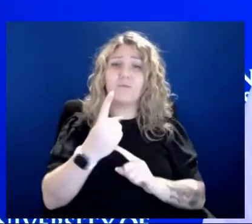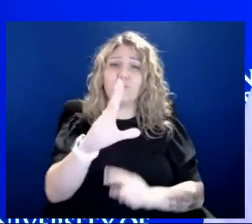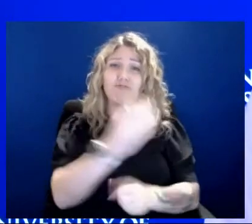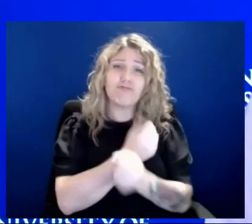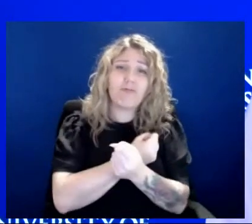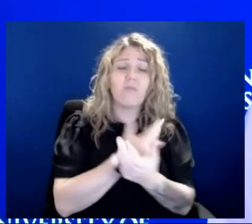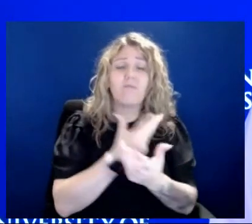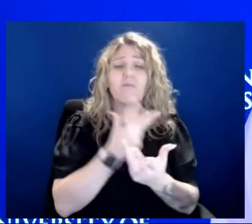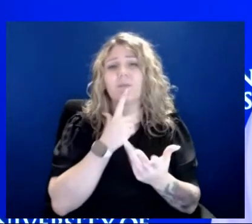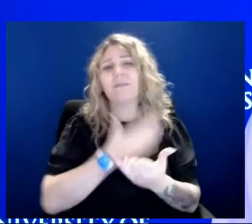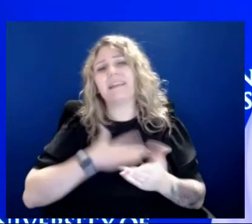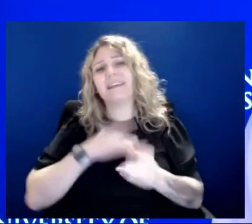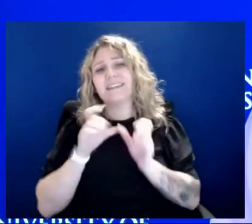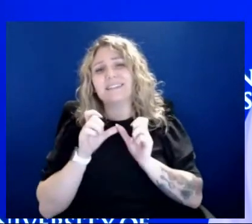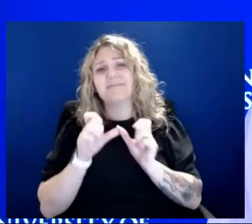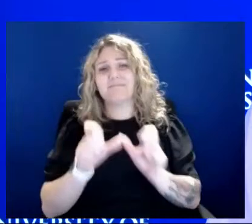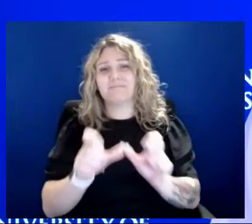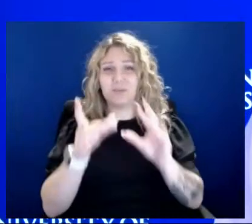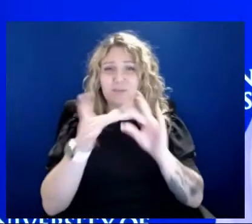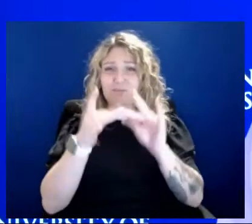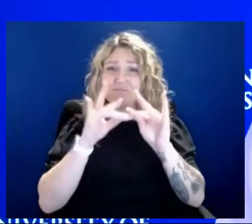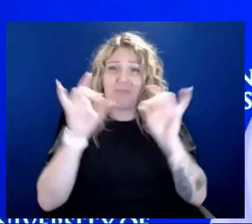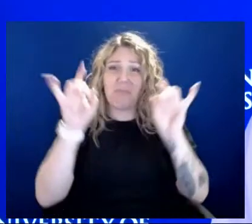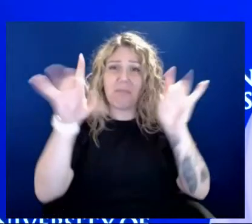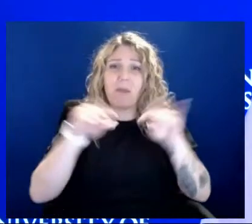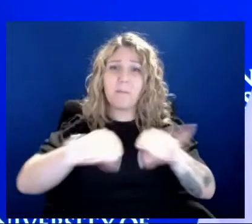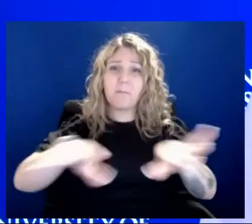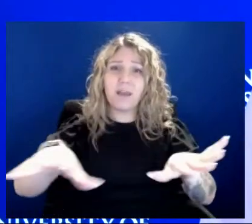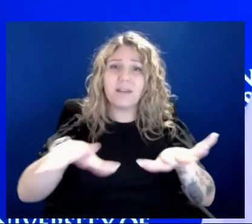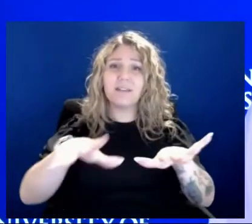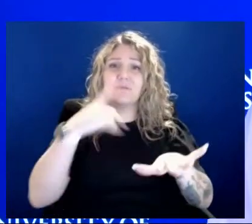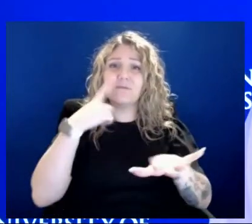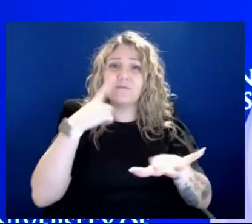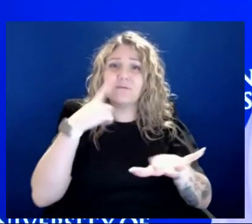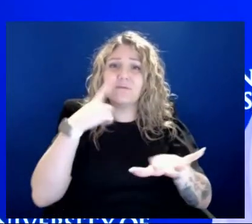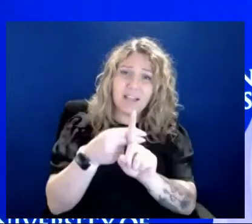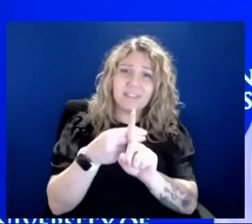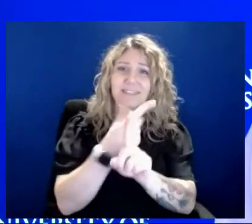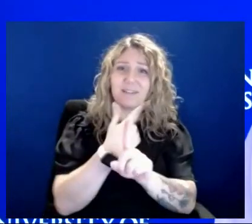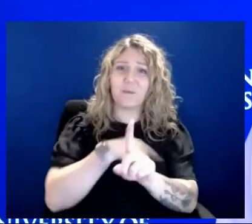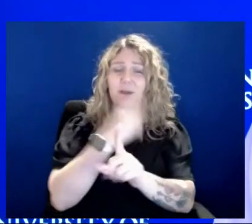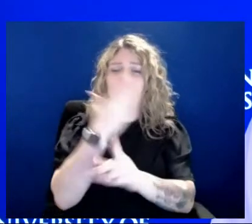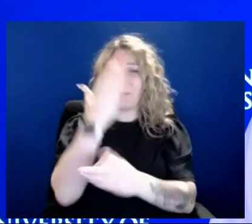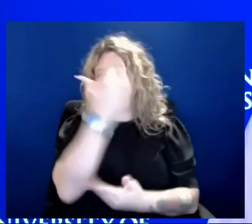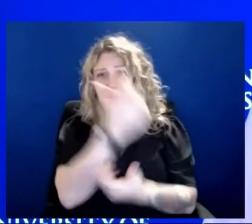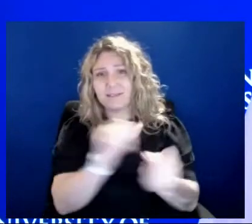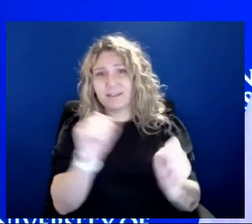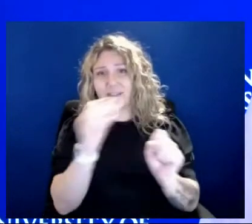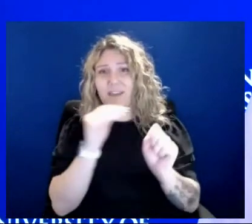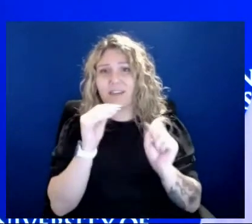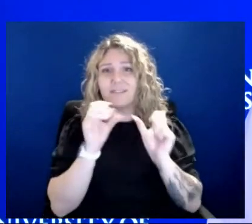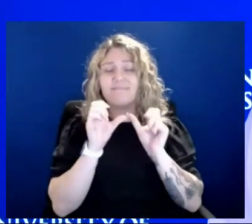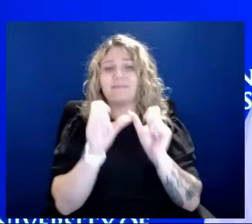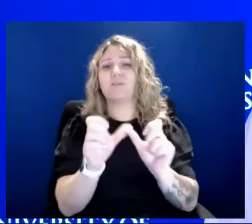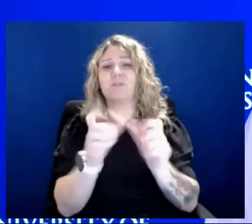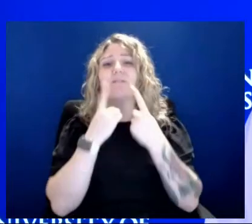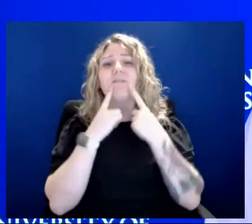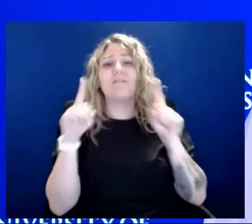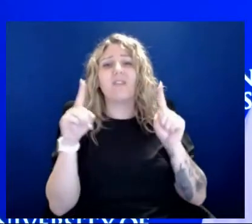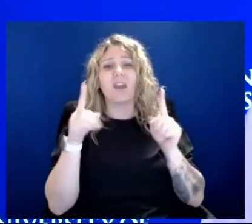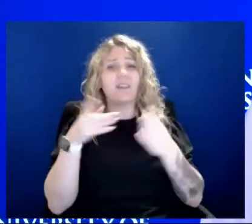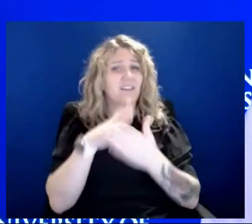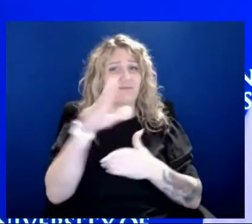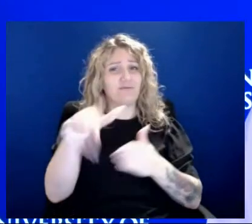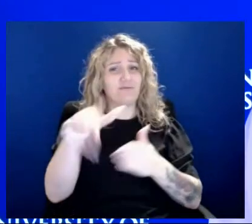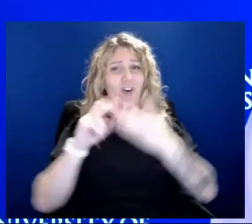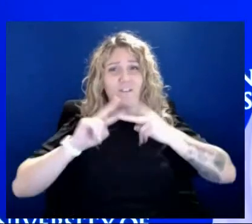to get that message out there to vaccinate. We know they're safe, and we know they continue to be effective, even against all the variants that we've identified